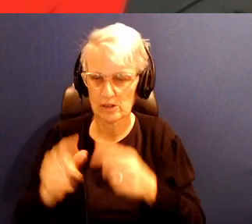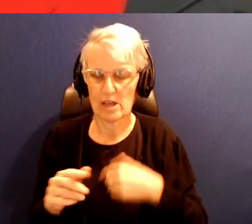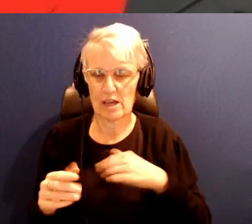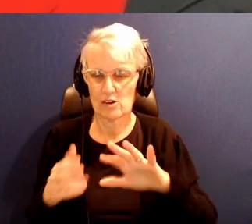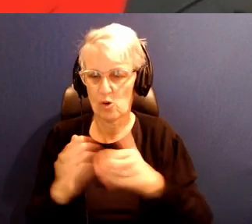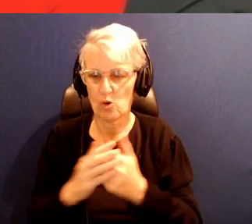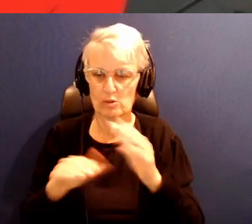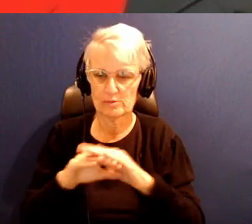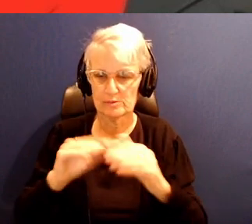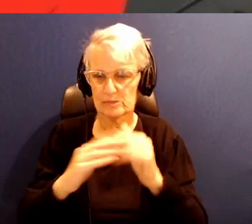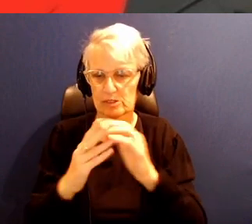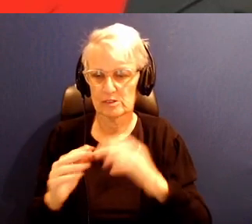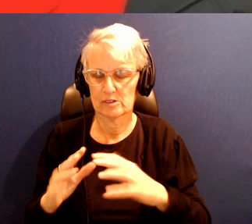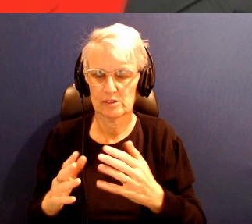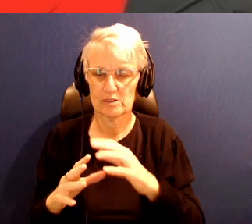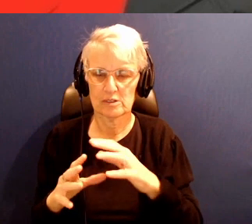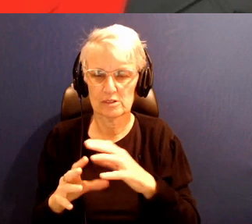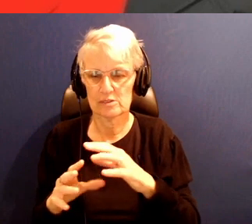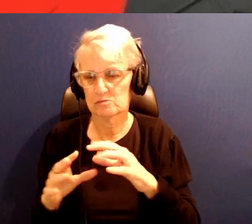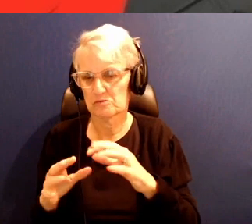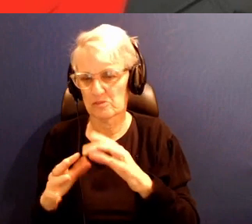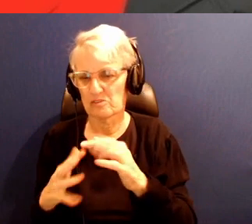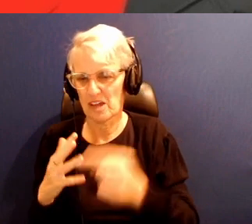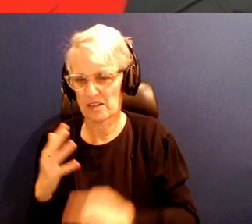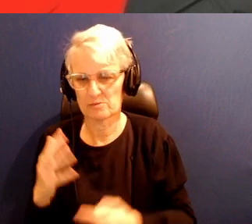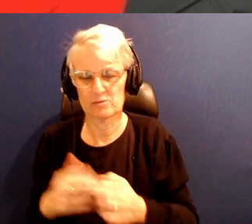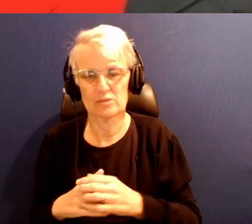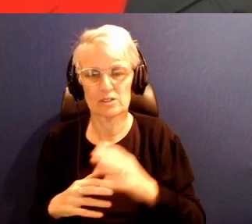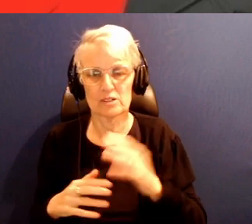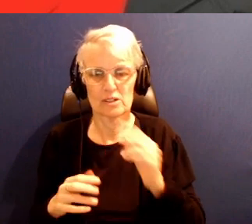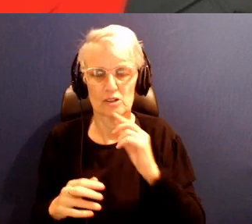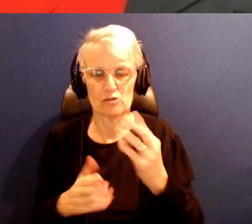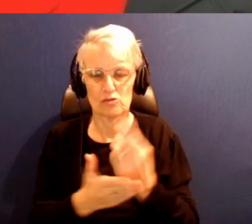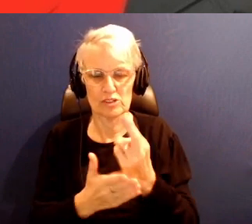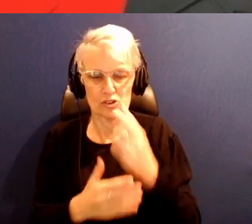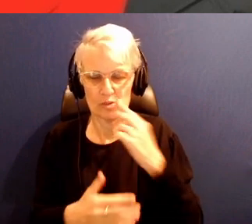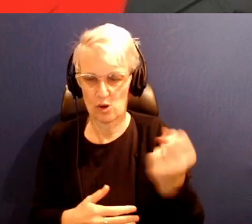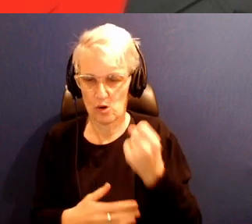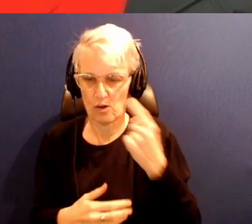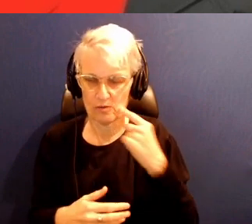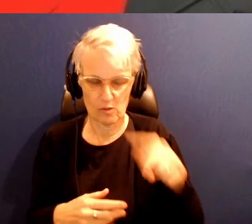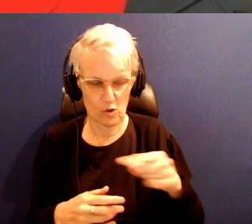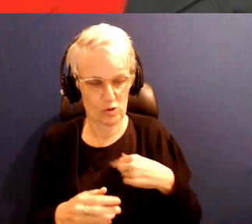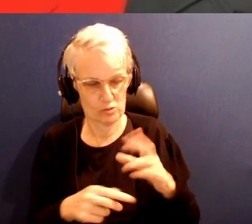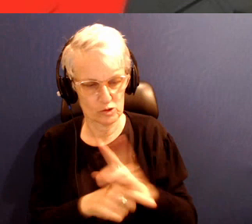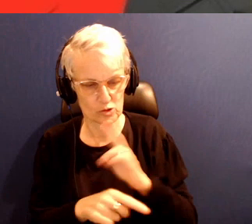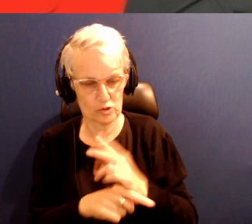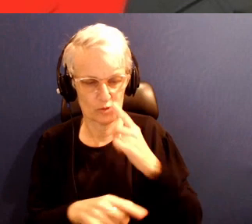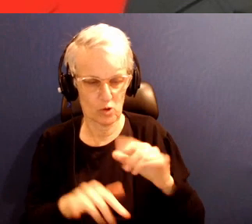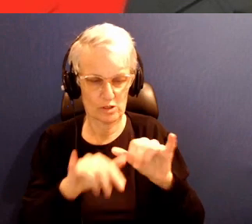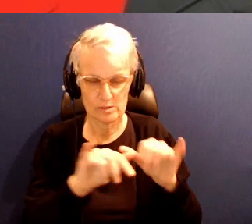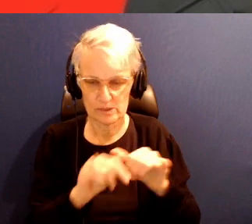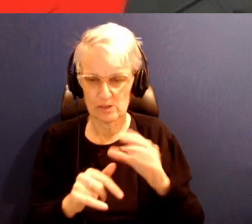intersectional factors. Resources should be set aside for the development and testing of data collection